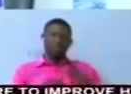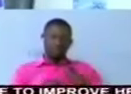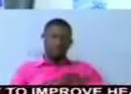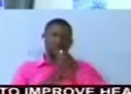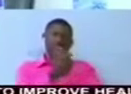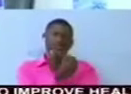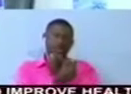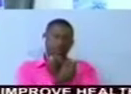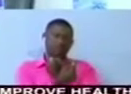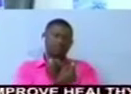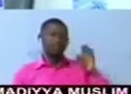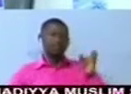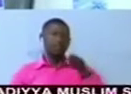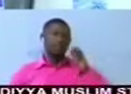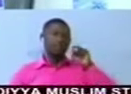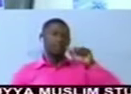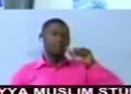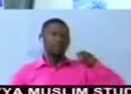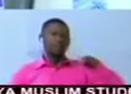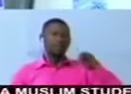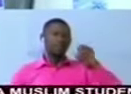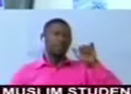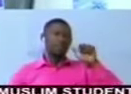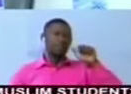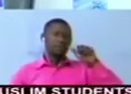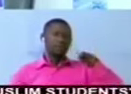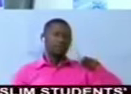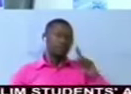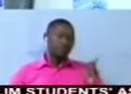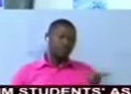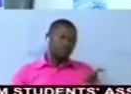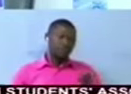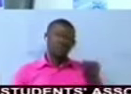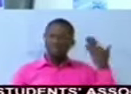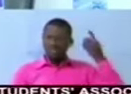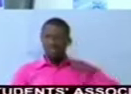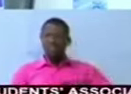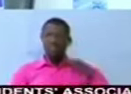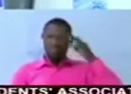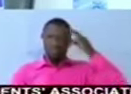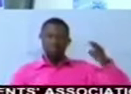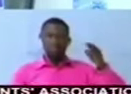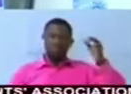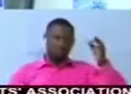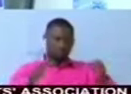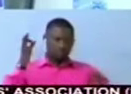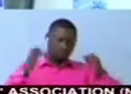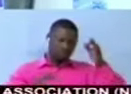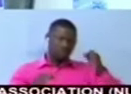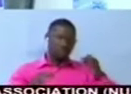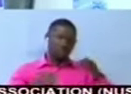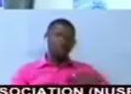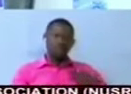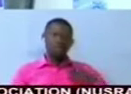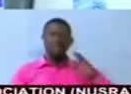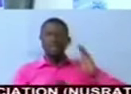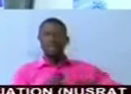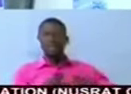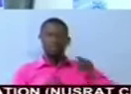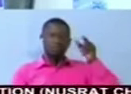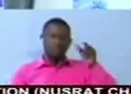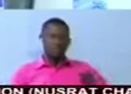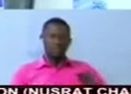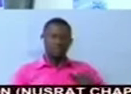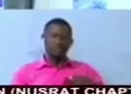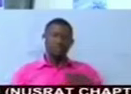yobbu ko. He was arrested. Minister of Justice. He was one time the Minister of Justice. Koku la mujjé jël. That was the last person that I hired his